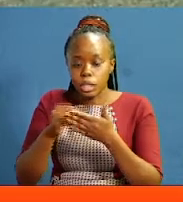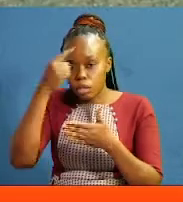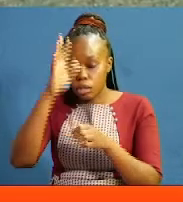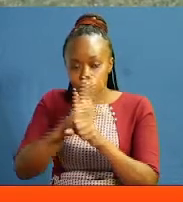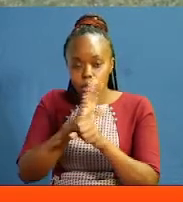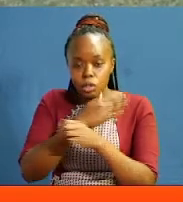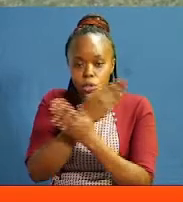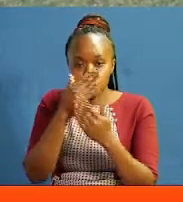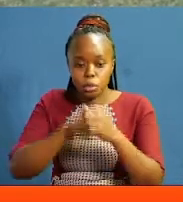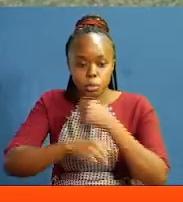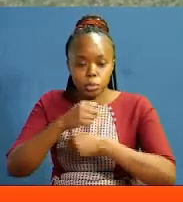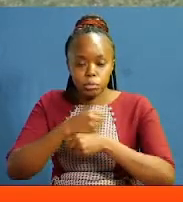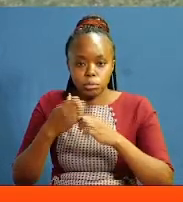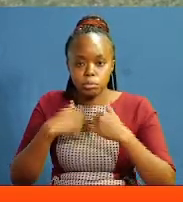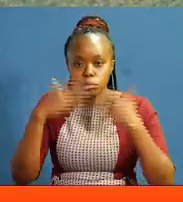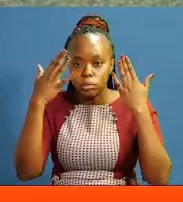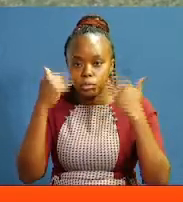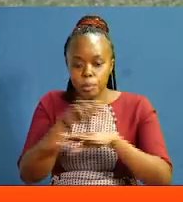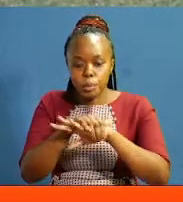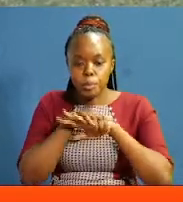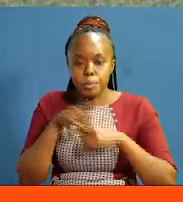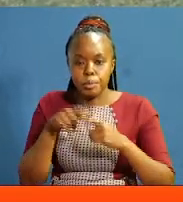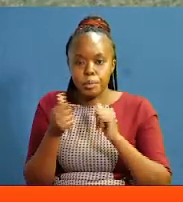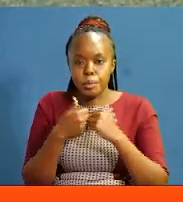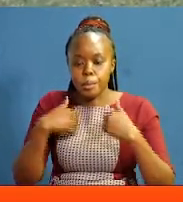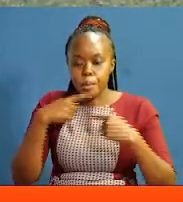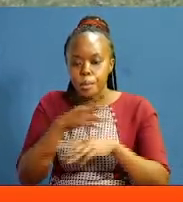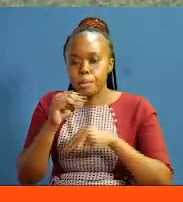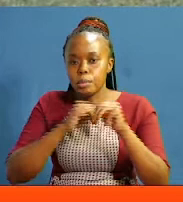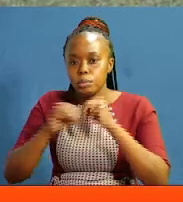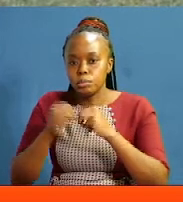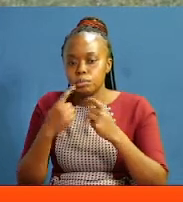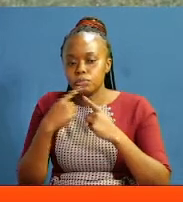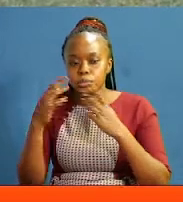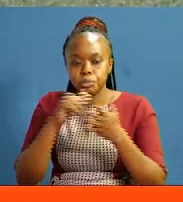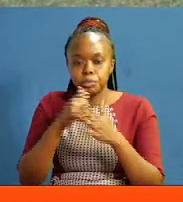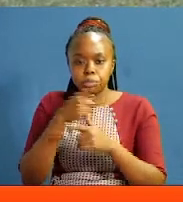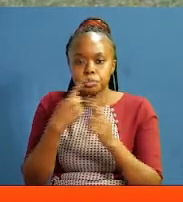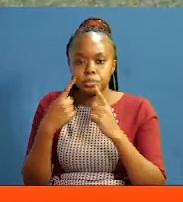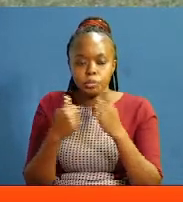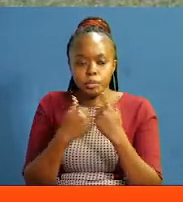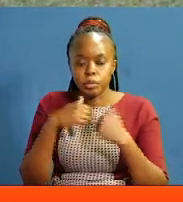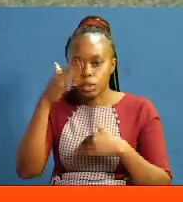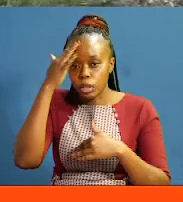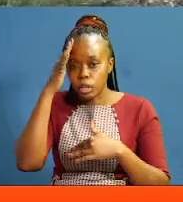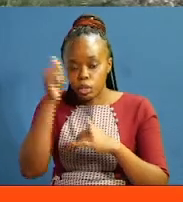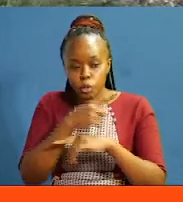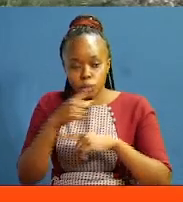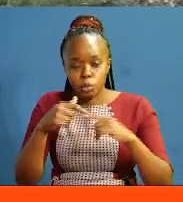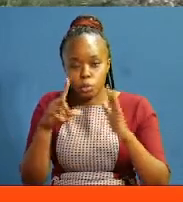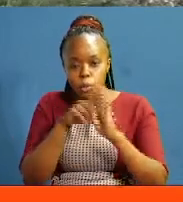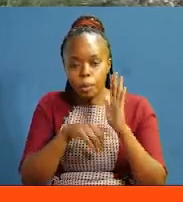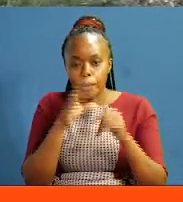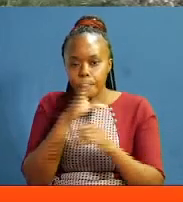years. Farmers have now called on the government to intervene in this matter so that they can sell the potatoes without incurring